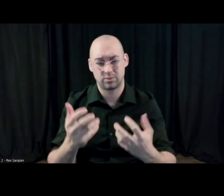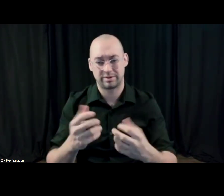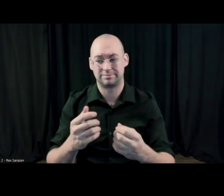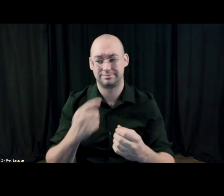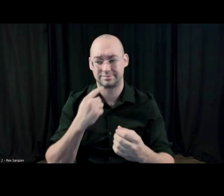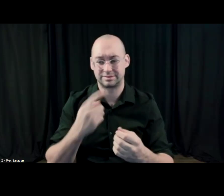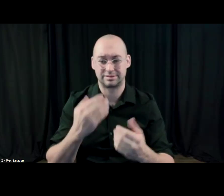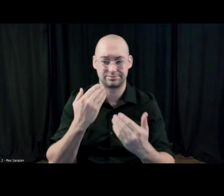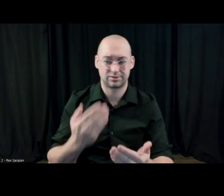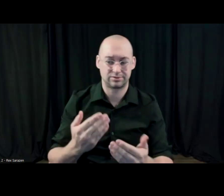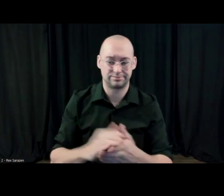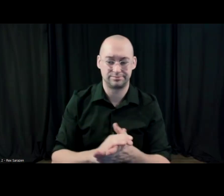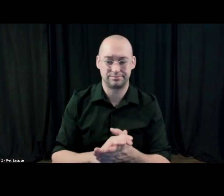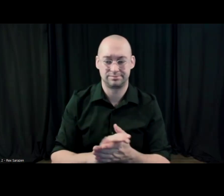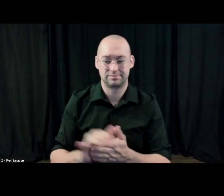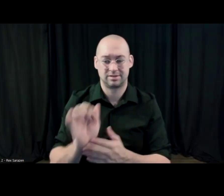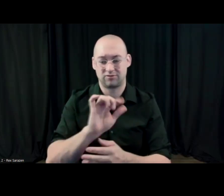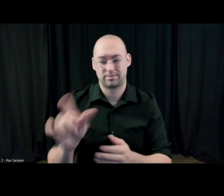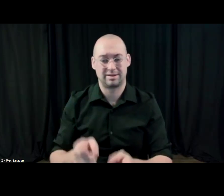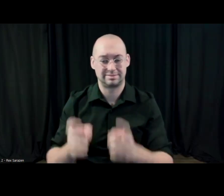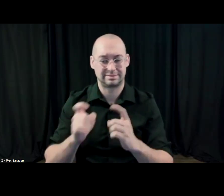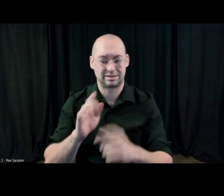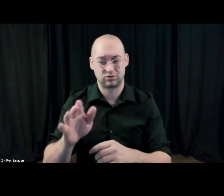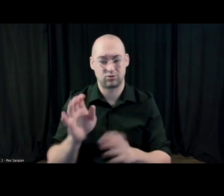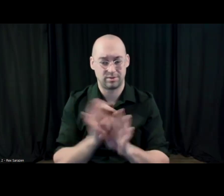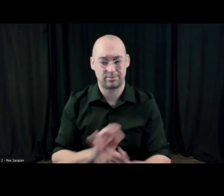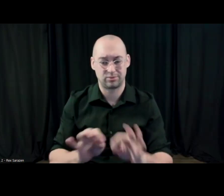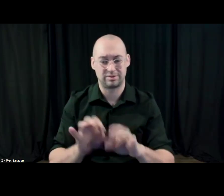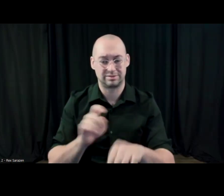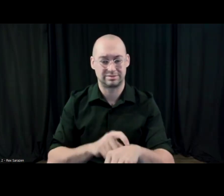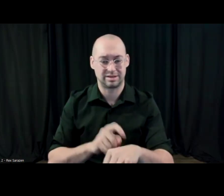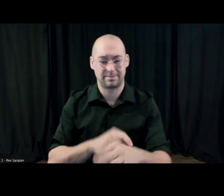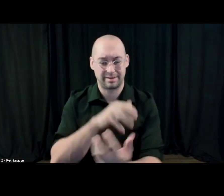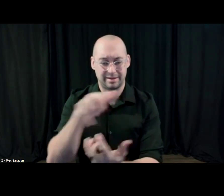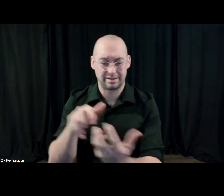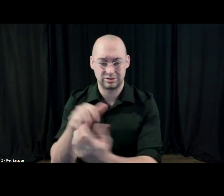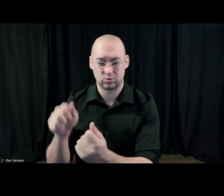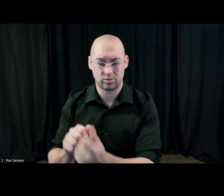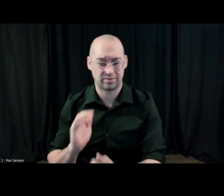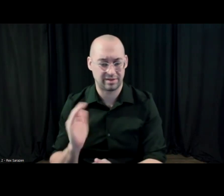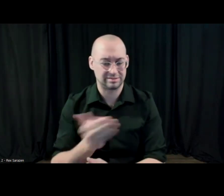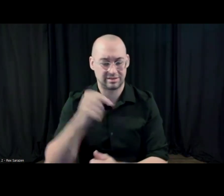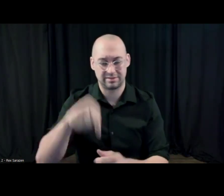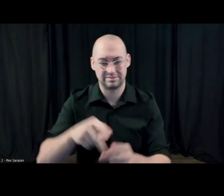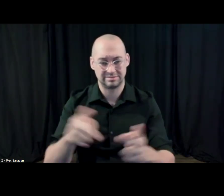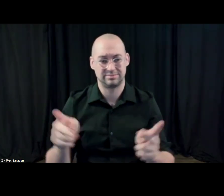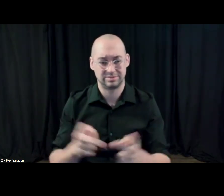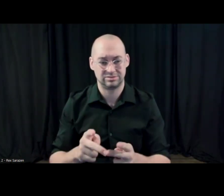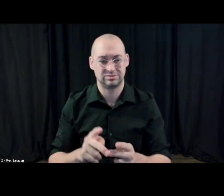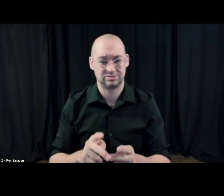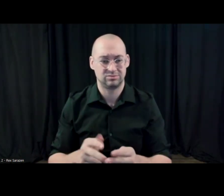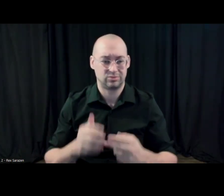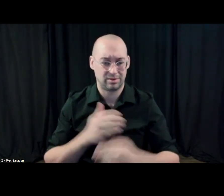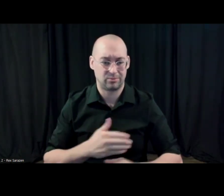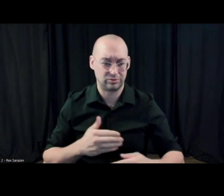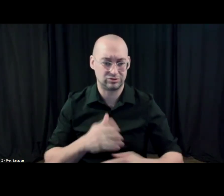you all who are taking the time, your precious time to engage with us in this space, we greatly appreciate and value